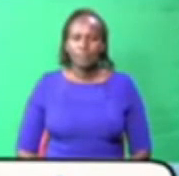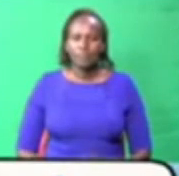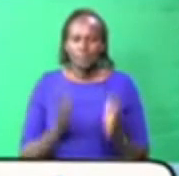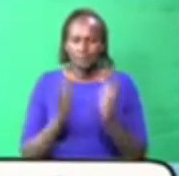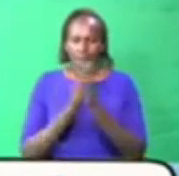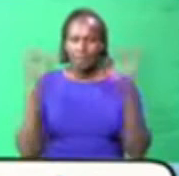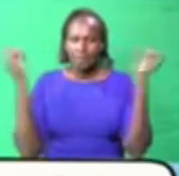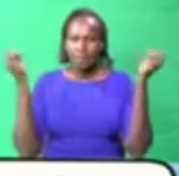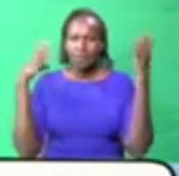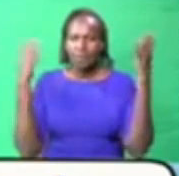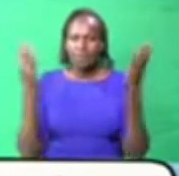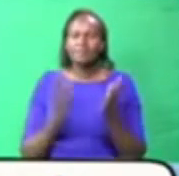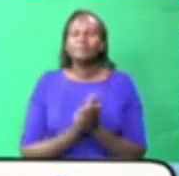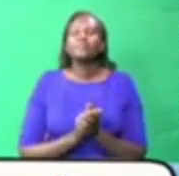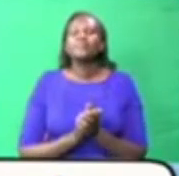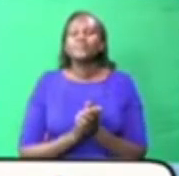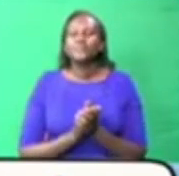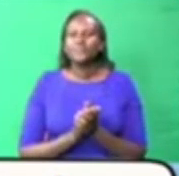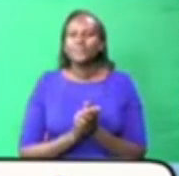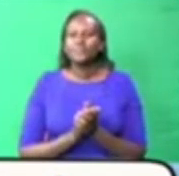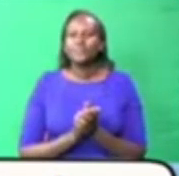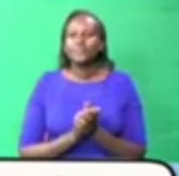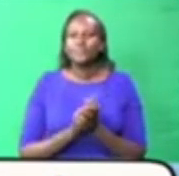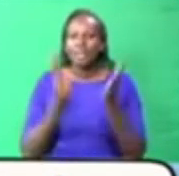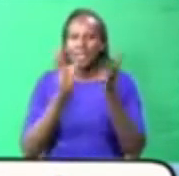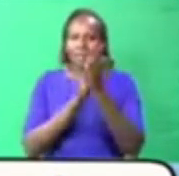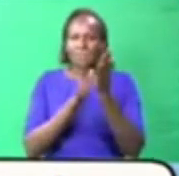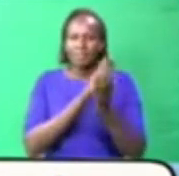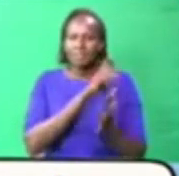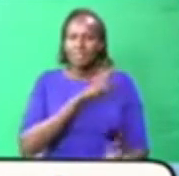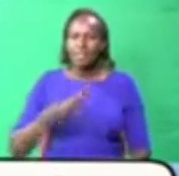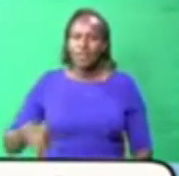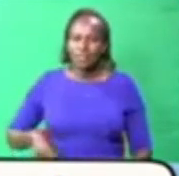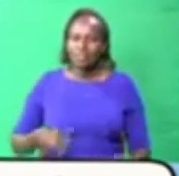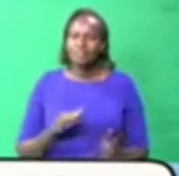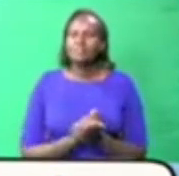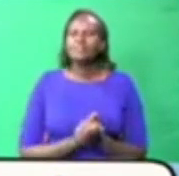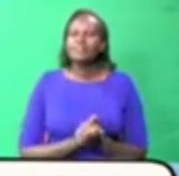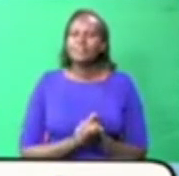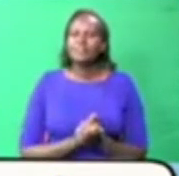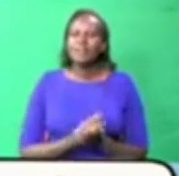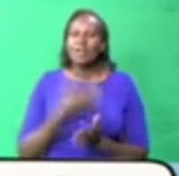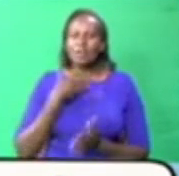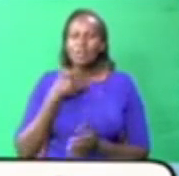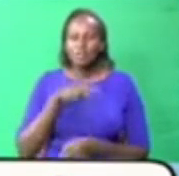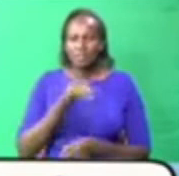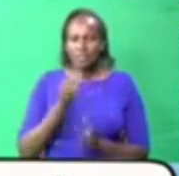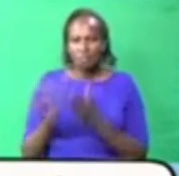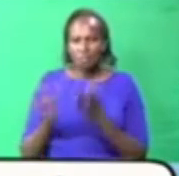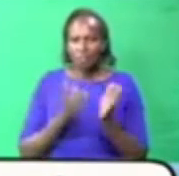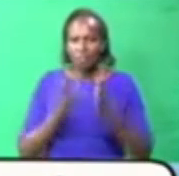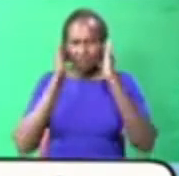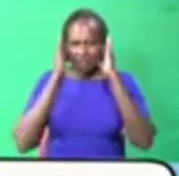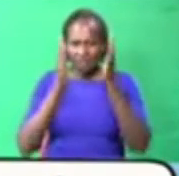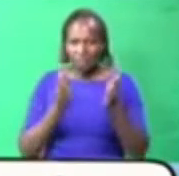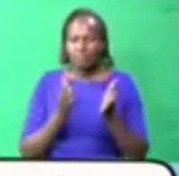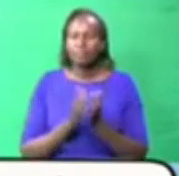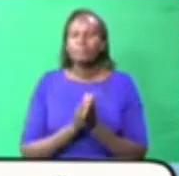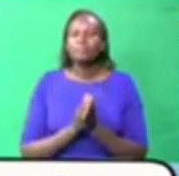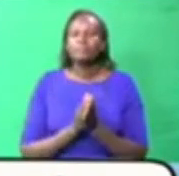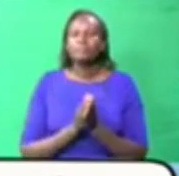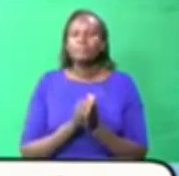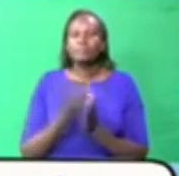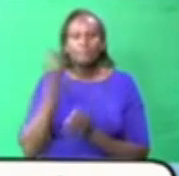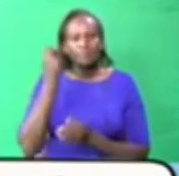Hallelujah. Shalom. Bwana Yesu asifiwe. Nachukua nafasi hii kukusalimu msikizaji wangu,